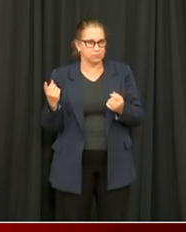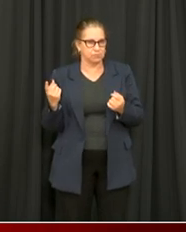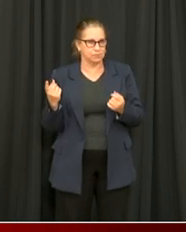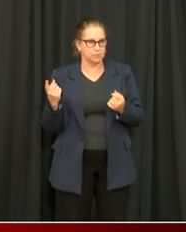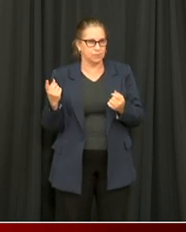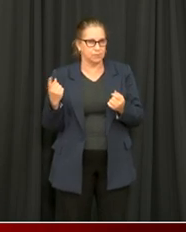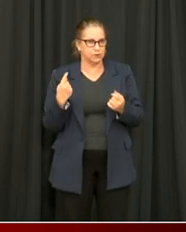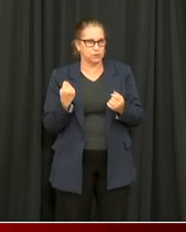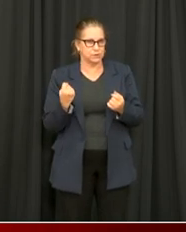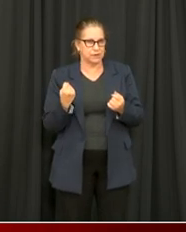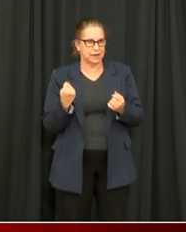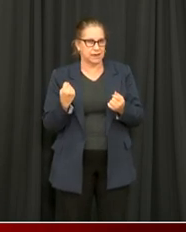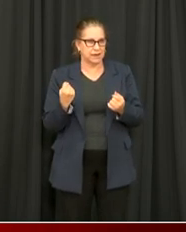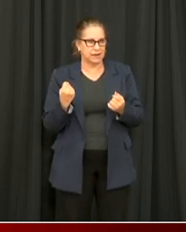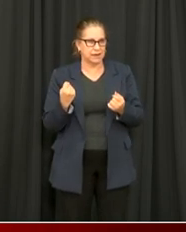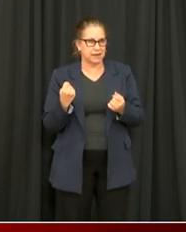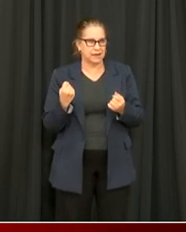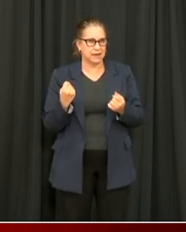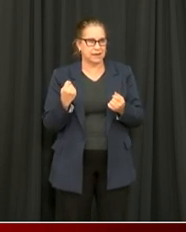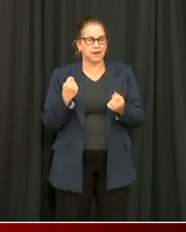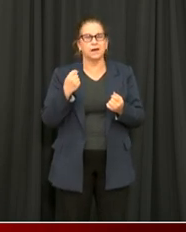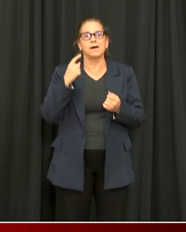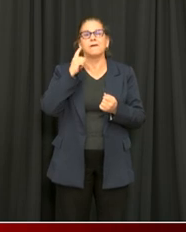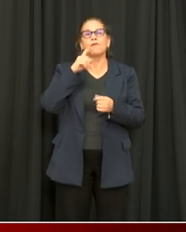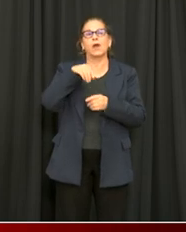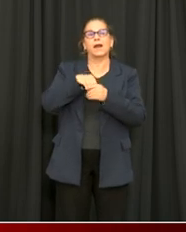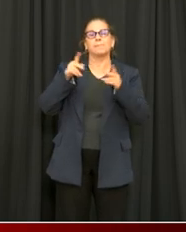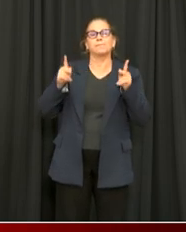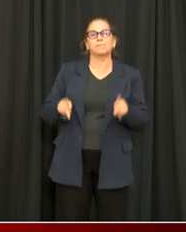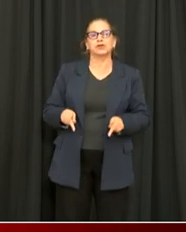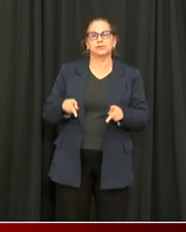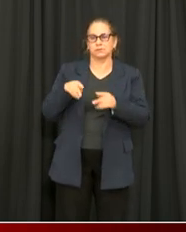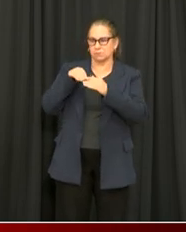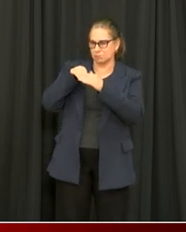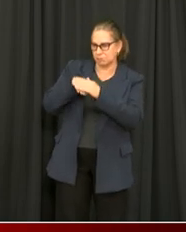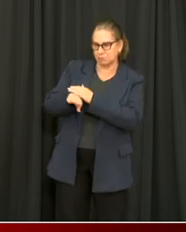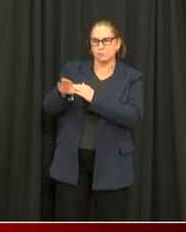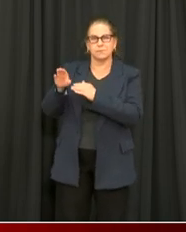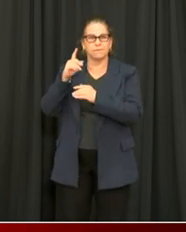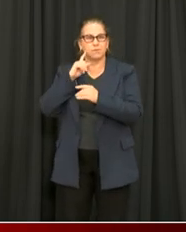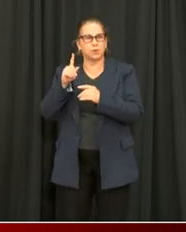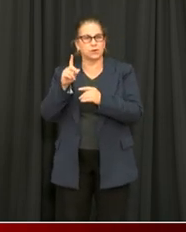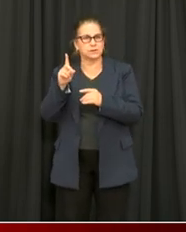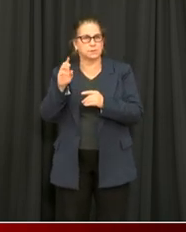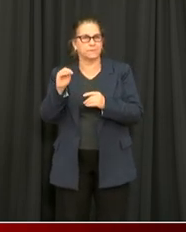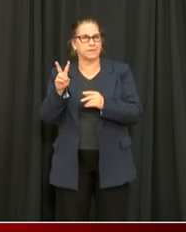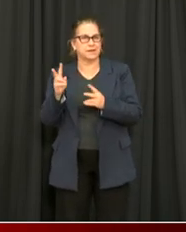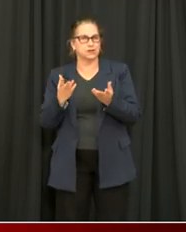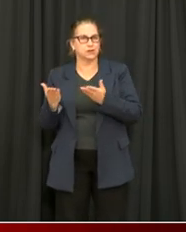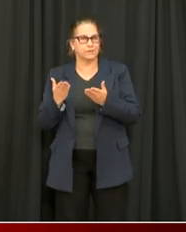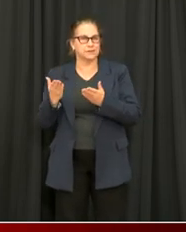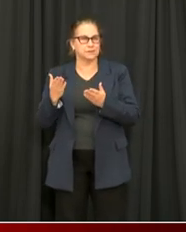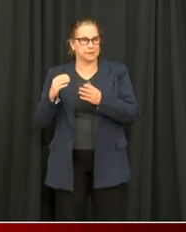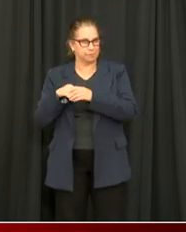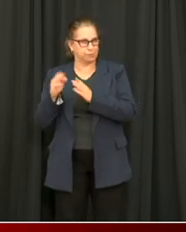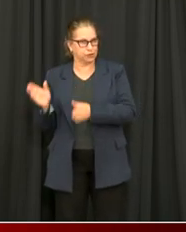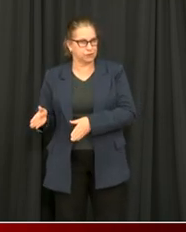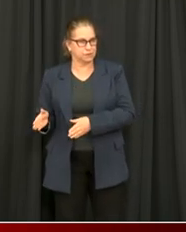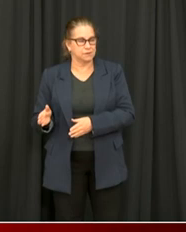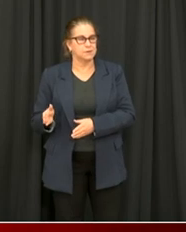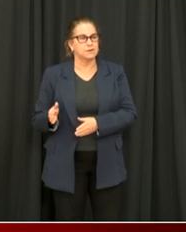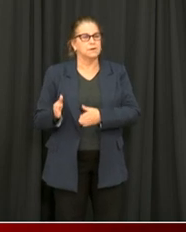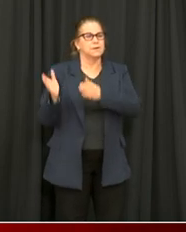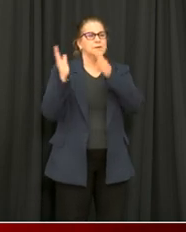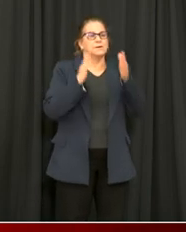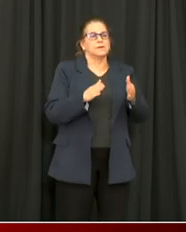for in-person service. DPR will also be an exception. We will open